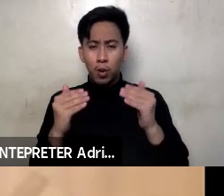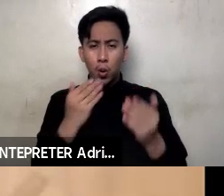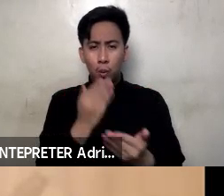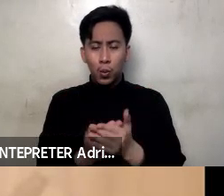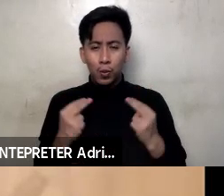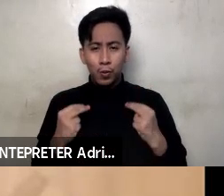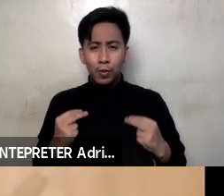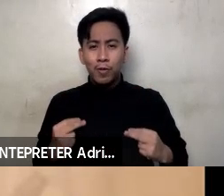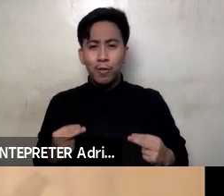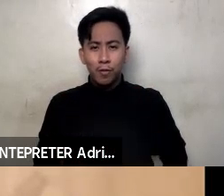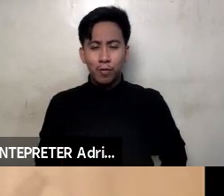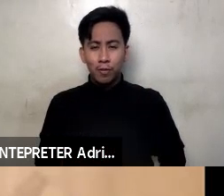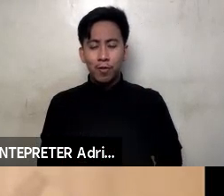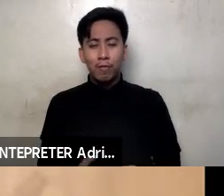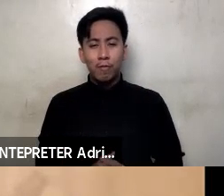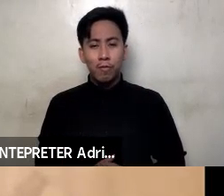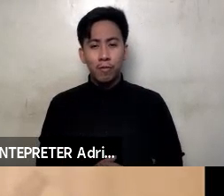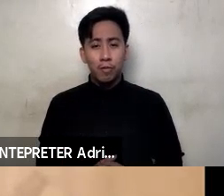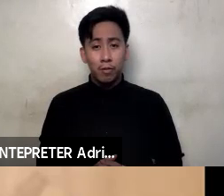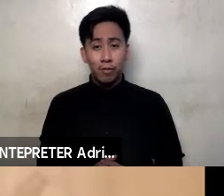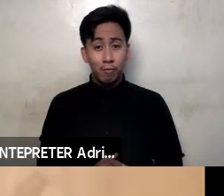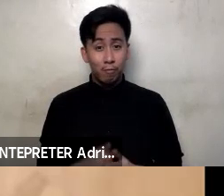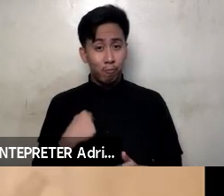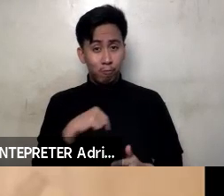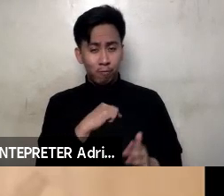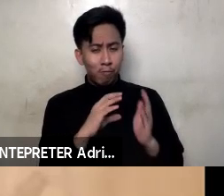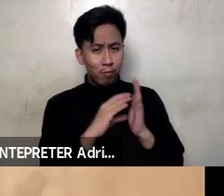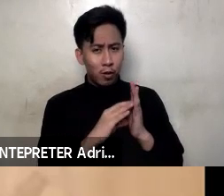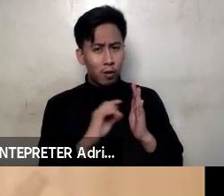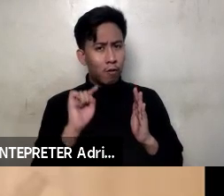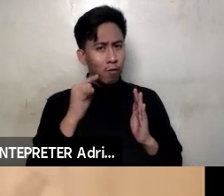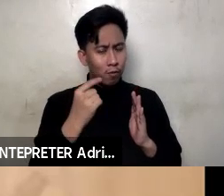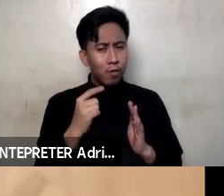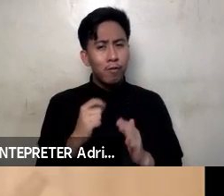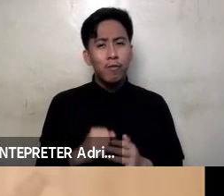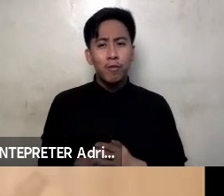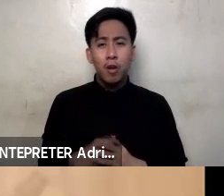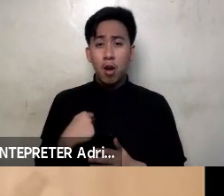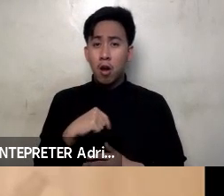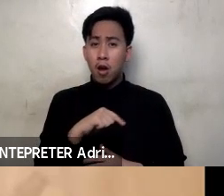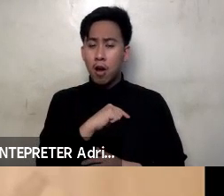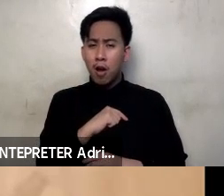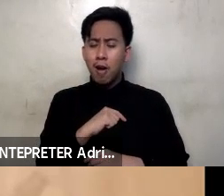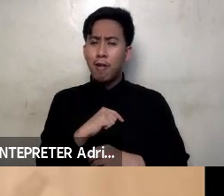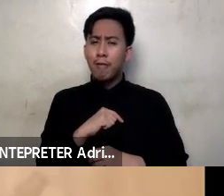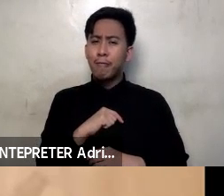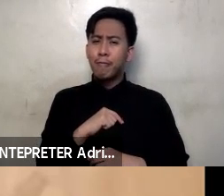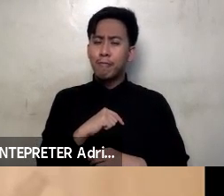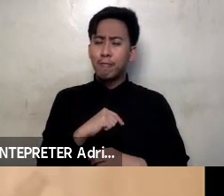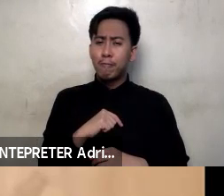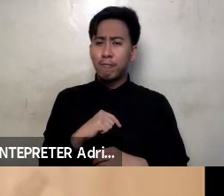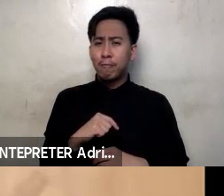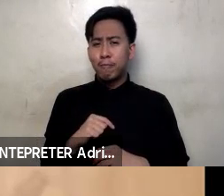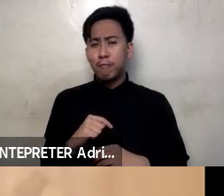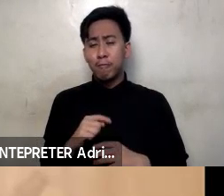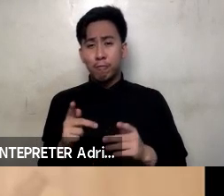and well-being. Takurong City is the first in Sultan Kudarat to formulate barangay nutrition action